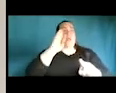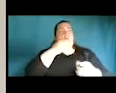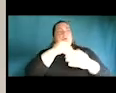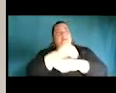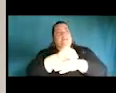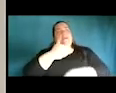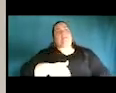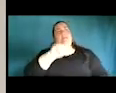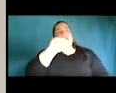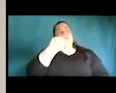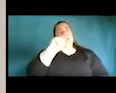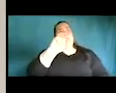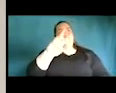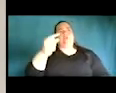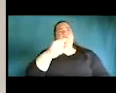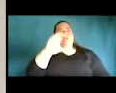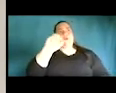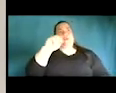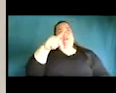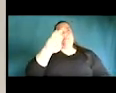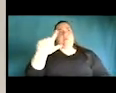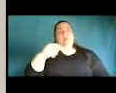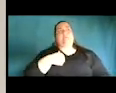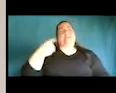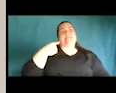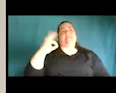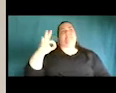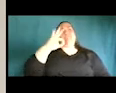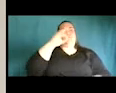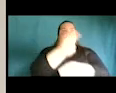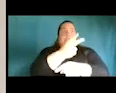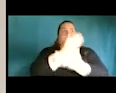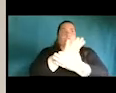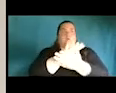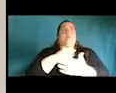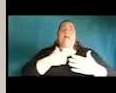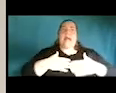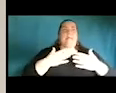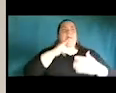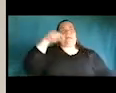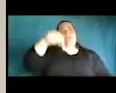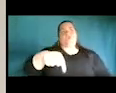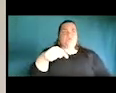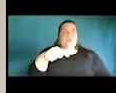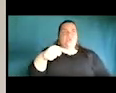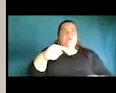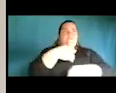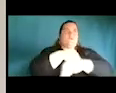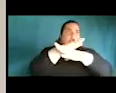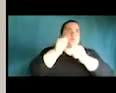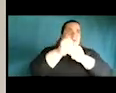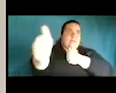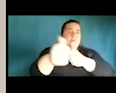Dean of the Graduate School. I am excited to join you today virtually. I want to congratulate both our 2020